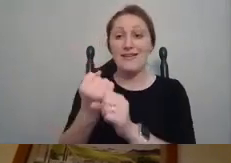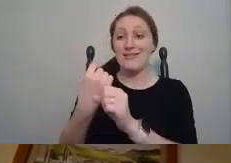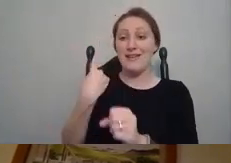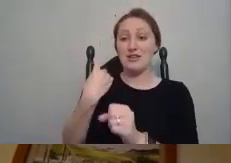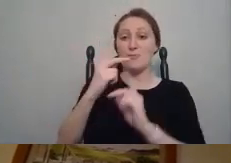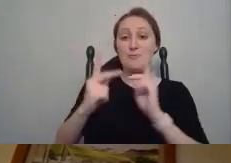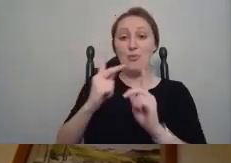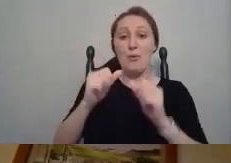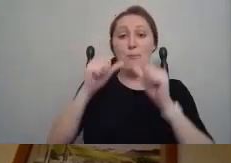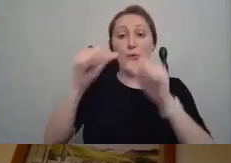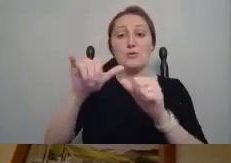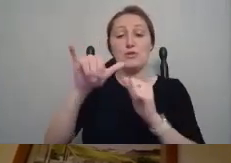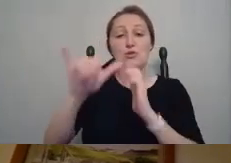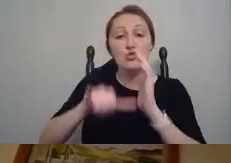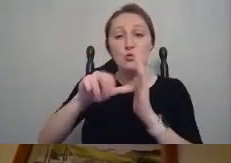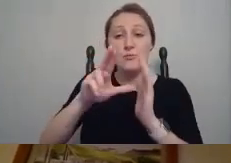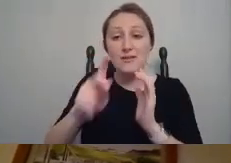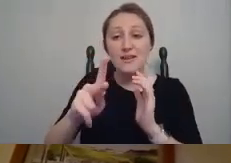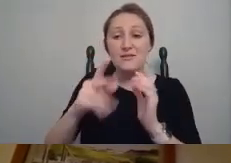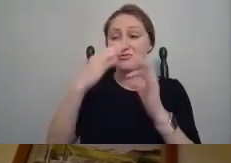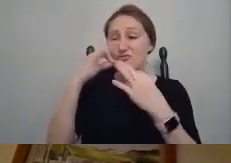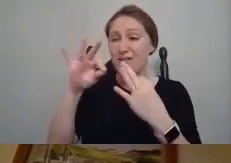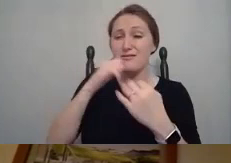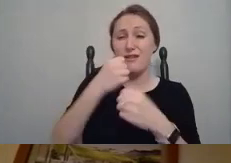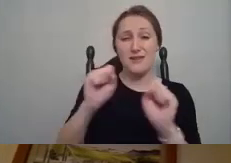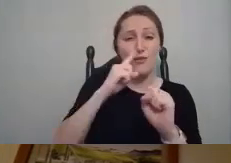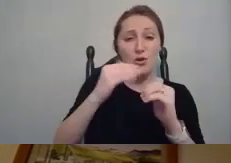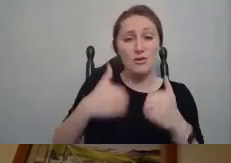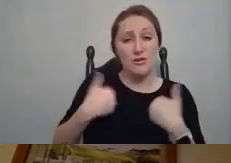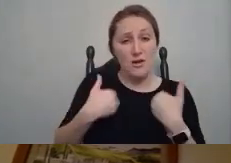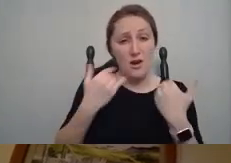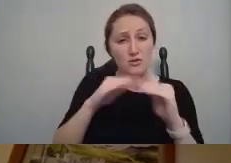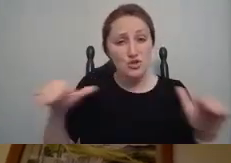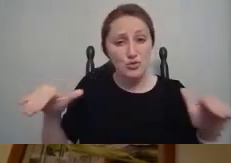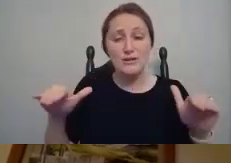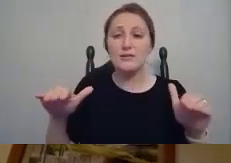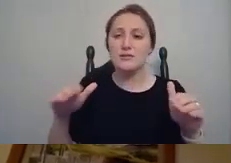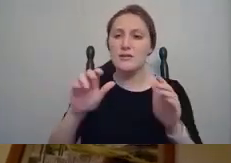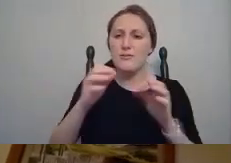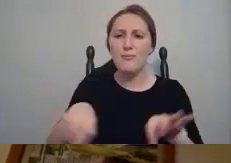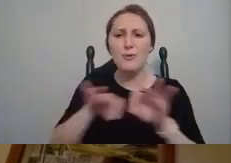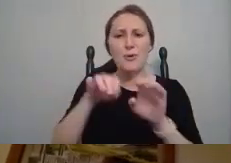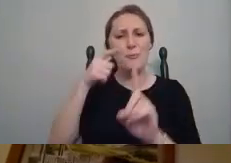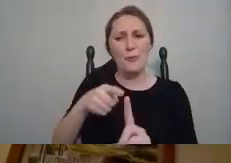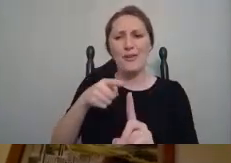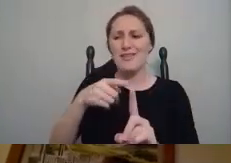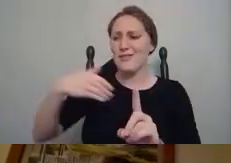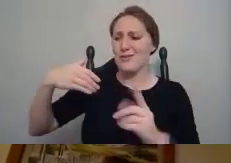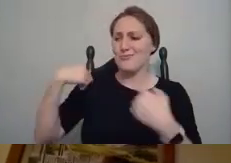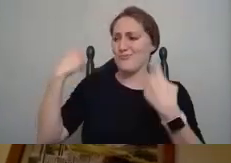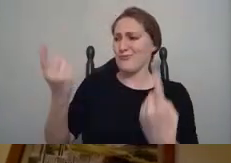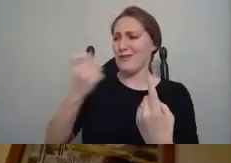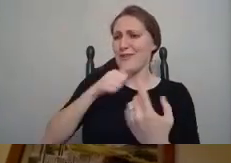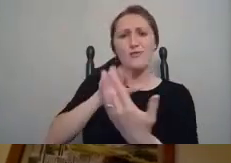was distracting, unsafe for young children. This is a critical point that has so far been completely unaddressed. Note, if